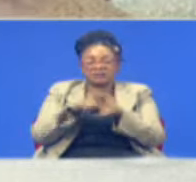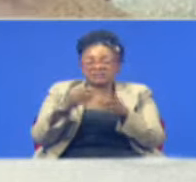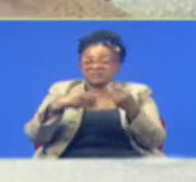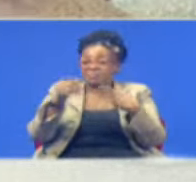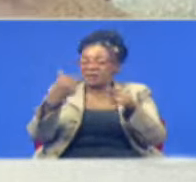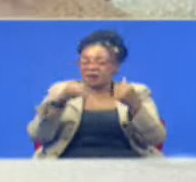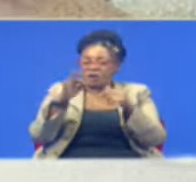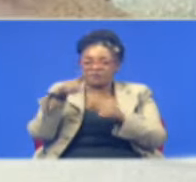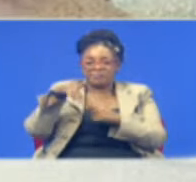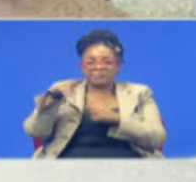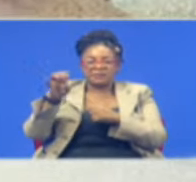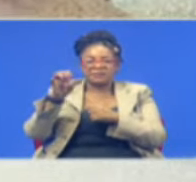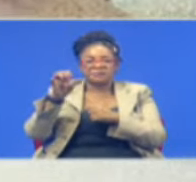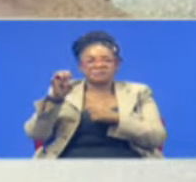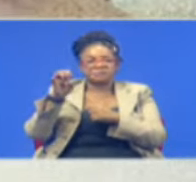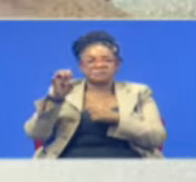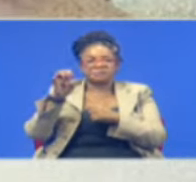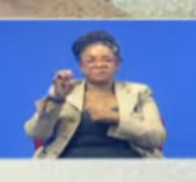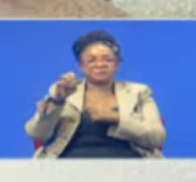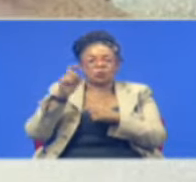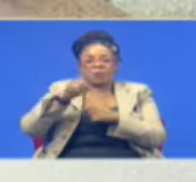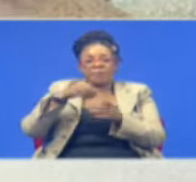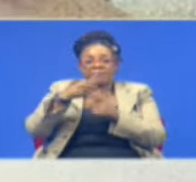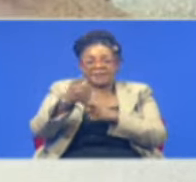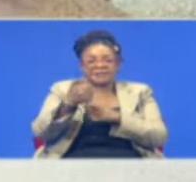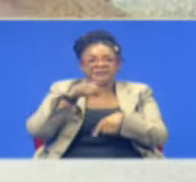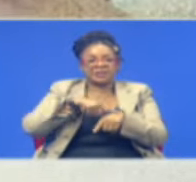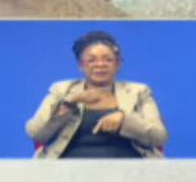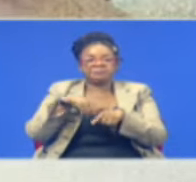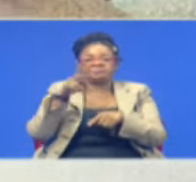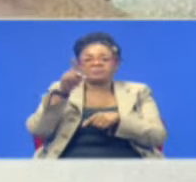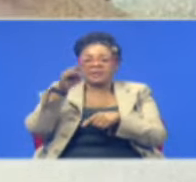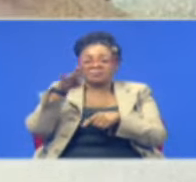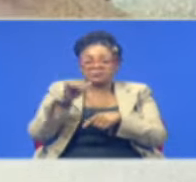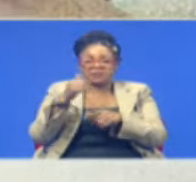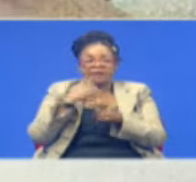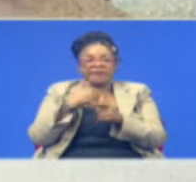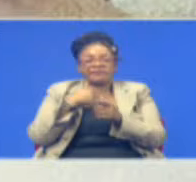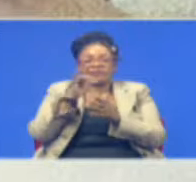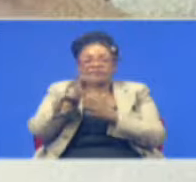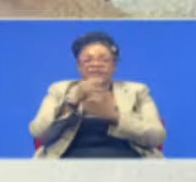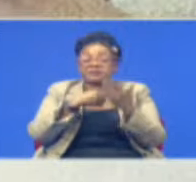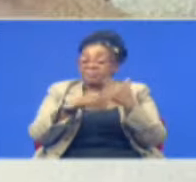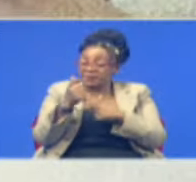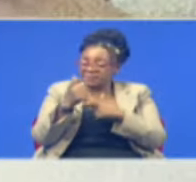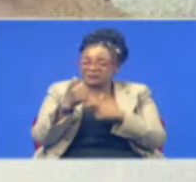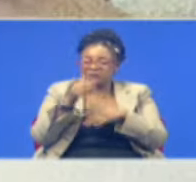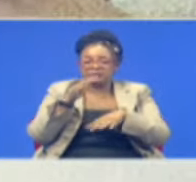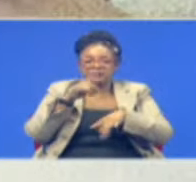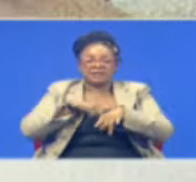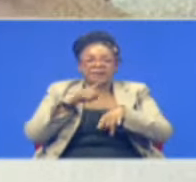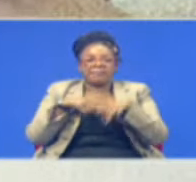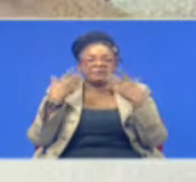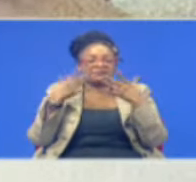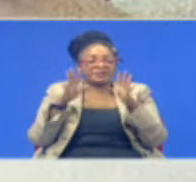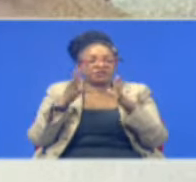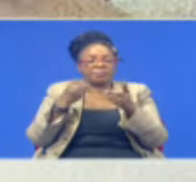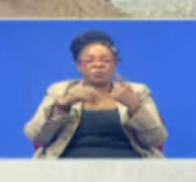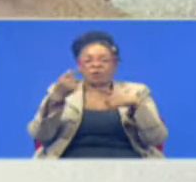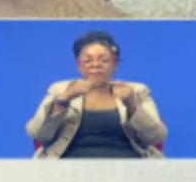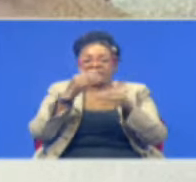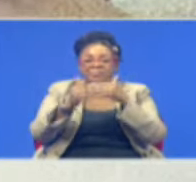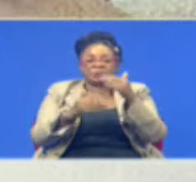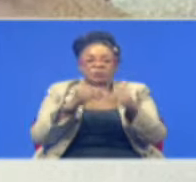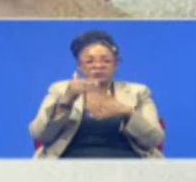the PPE kits, would be paid upon KEMSA effecting the anticipated payment on completion of the procurement process,